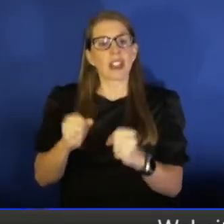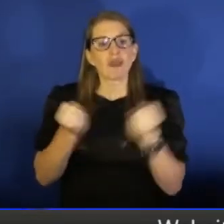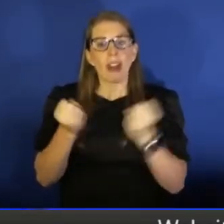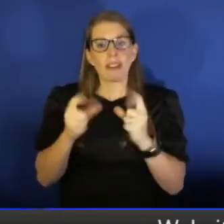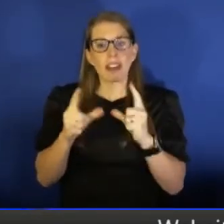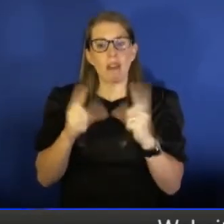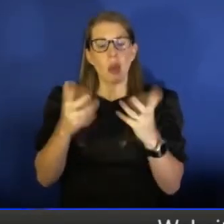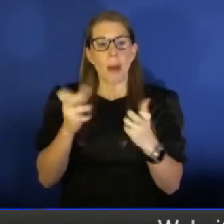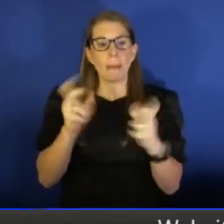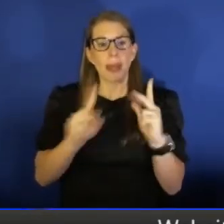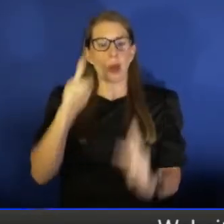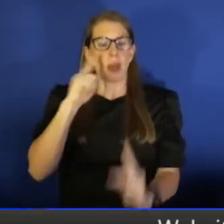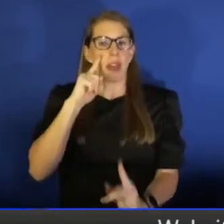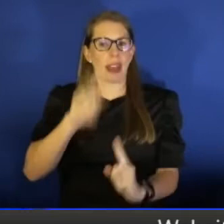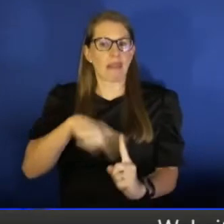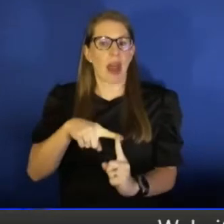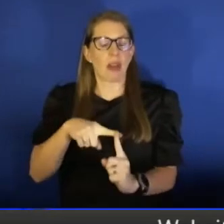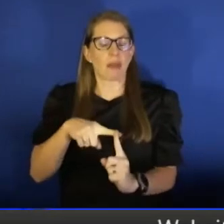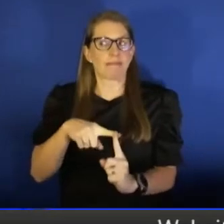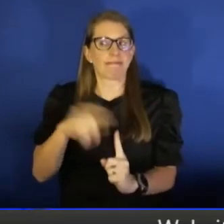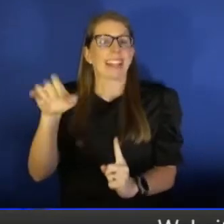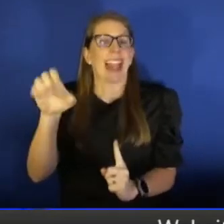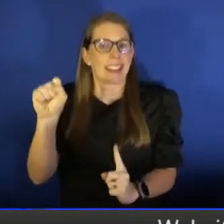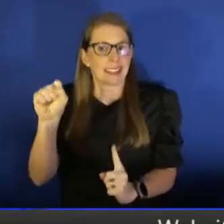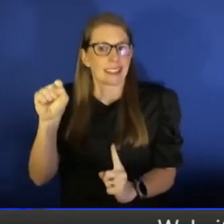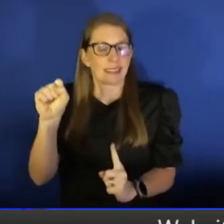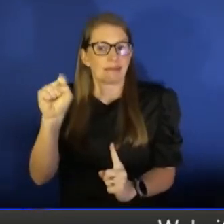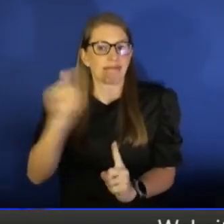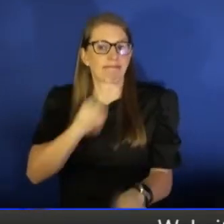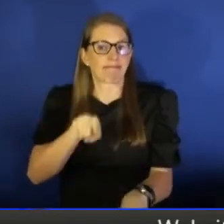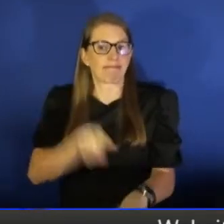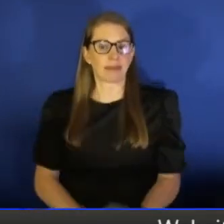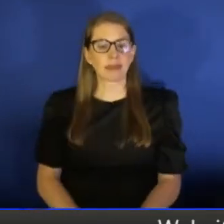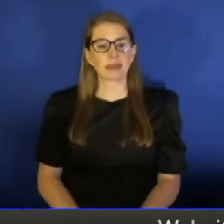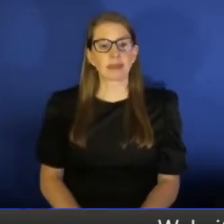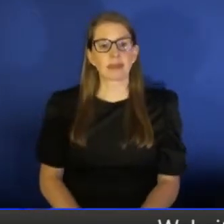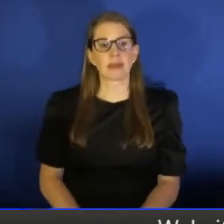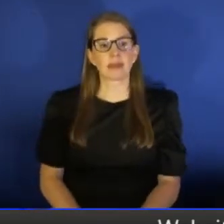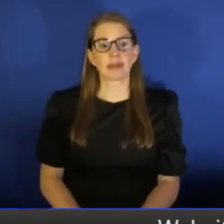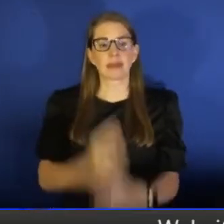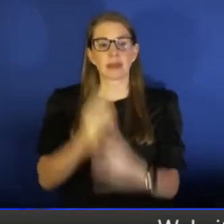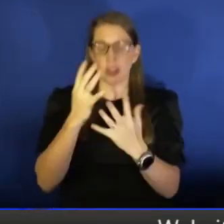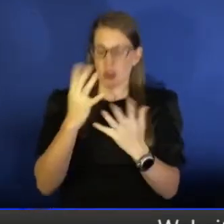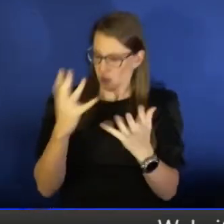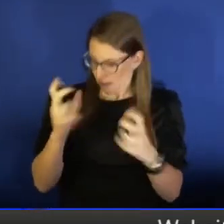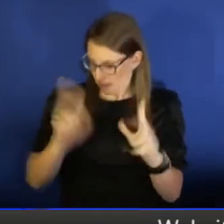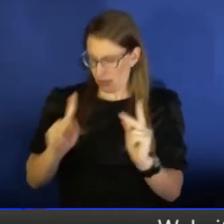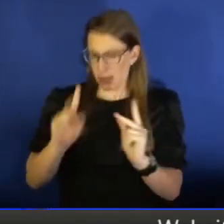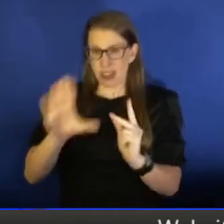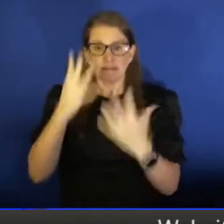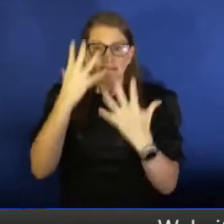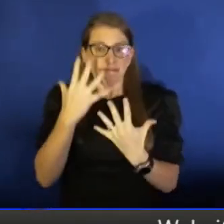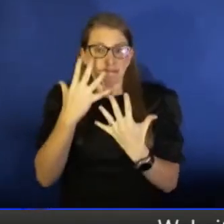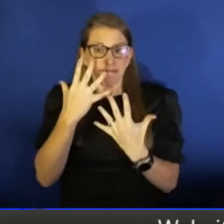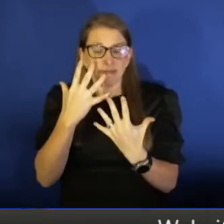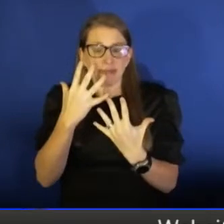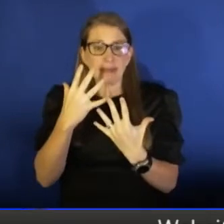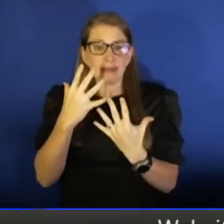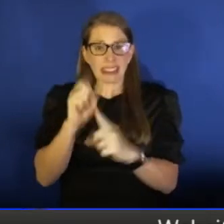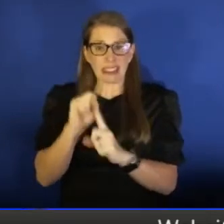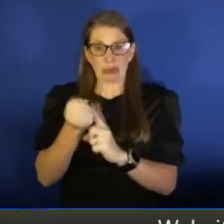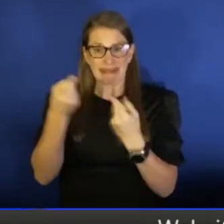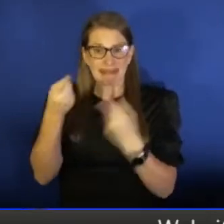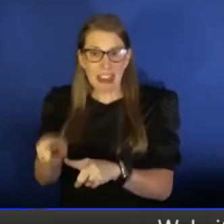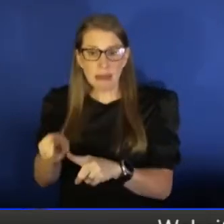about saying yes. And we also want individuals, unfortunate circumstances happen, you know, and when they